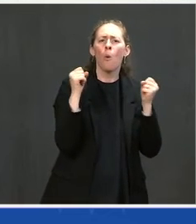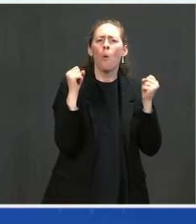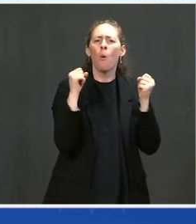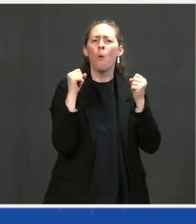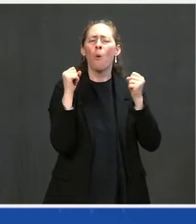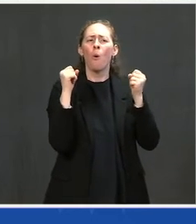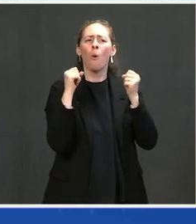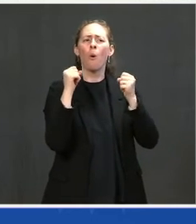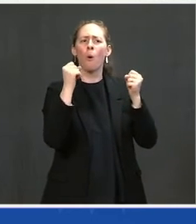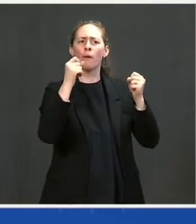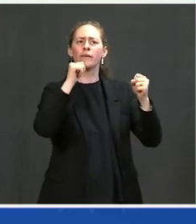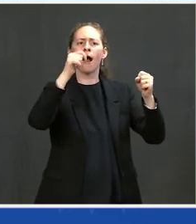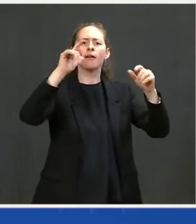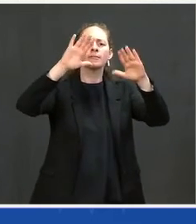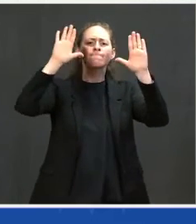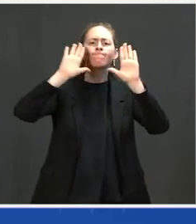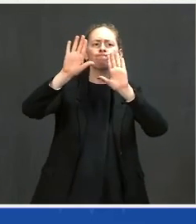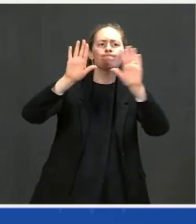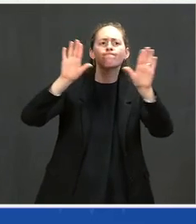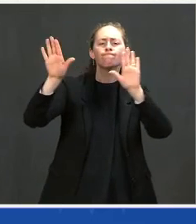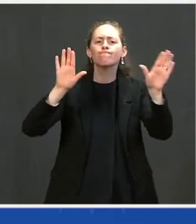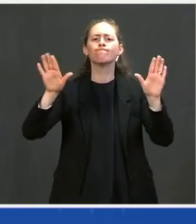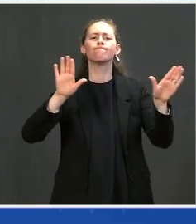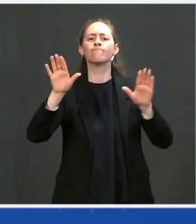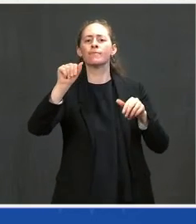so porous and the connections?